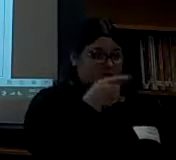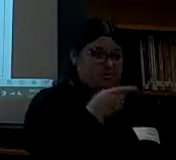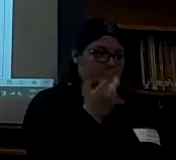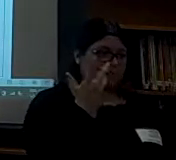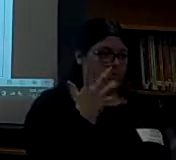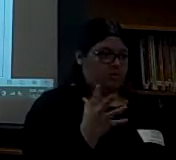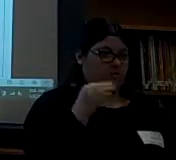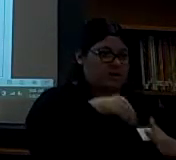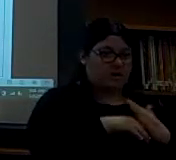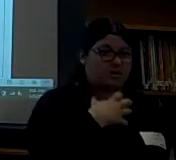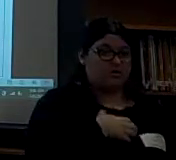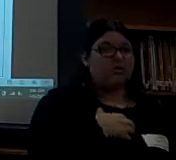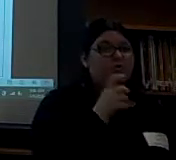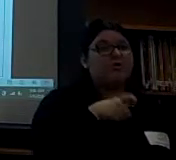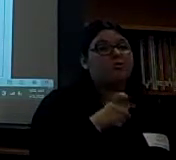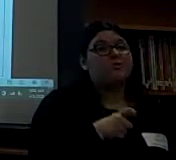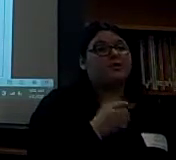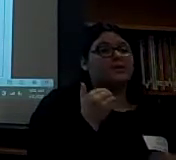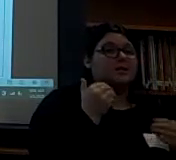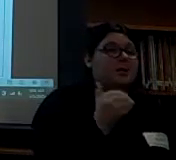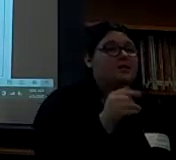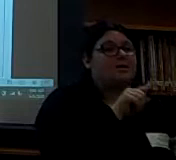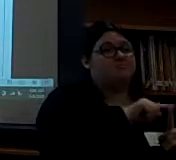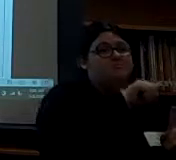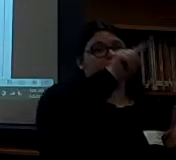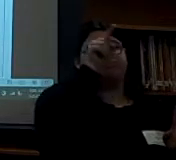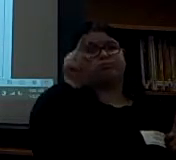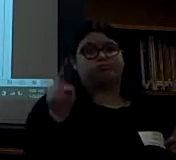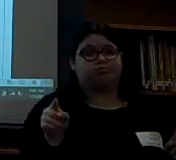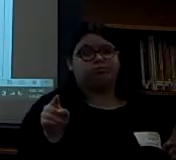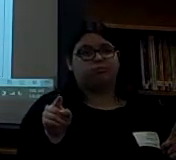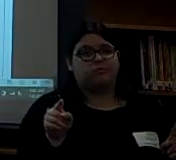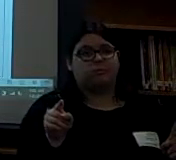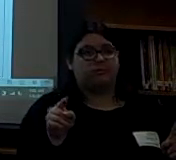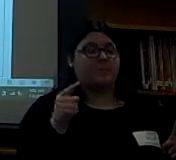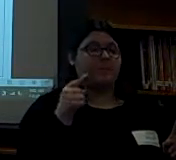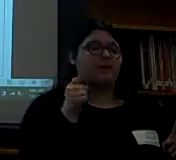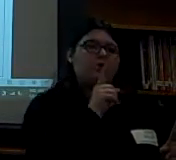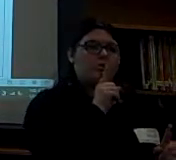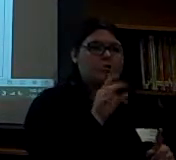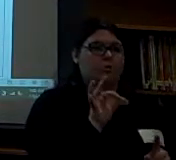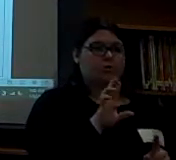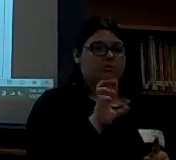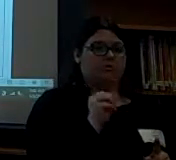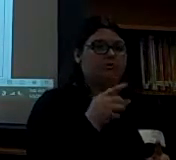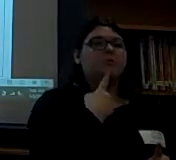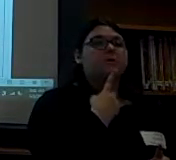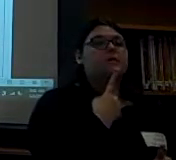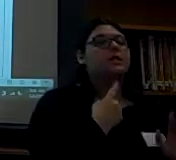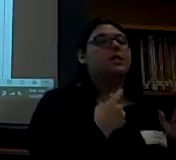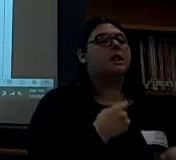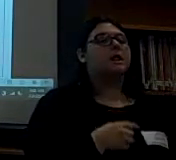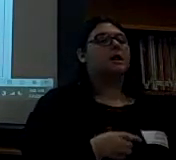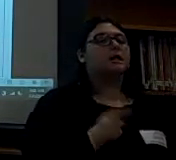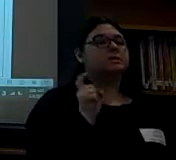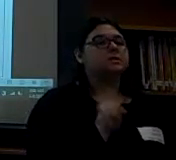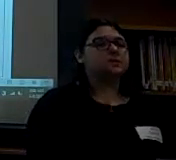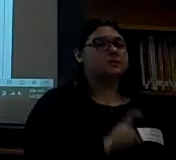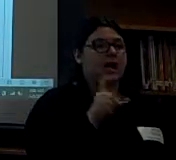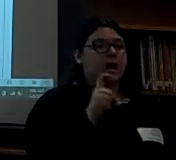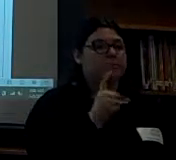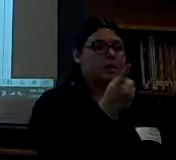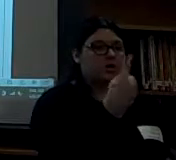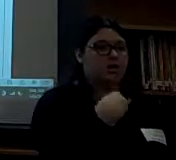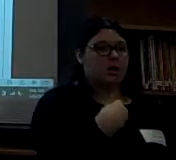we actually have to let them travel the curve. And what we say is we get really firm. I do this with my kids all the time, and I would say something like, it is time